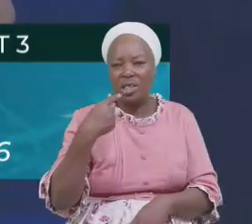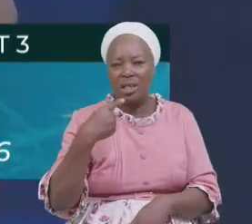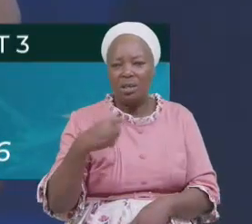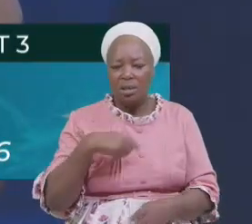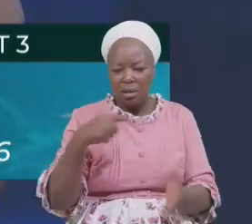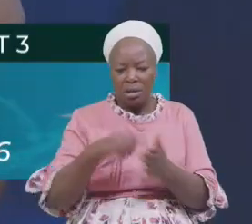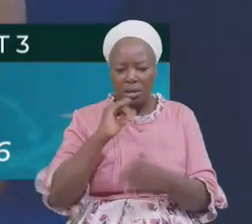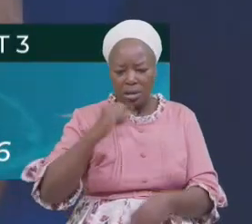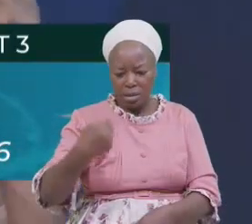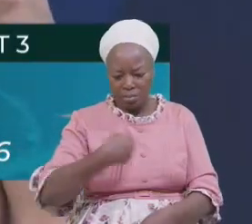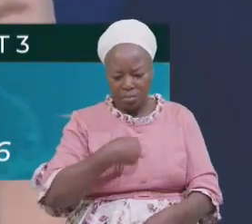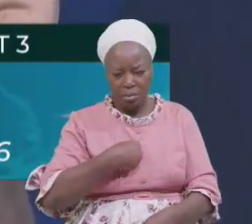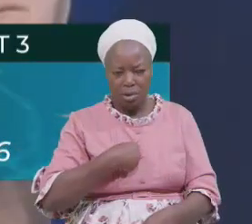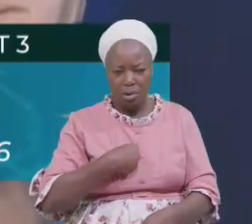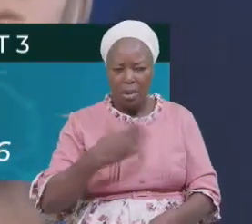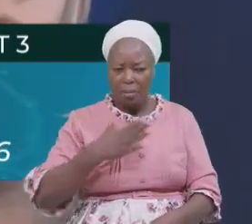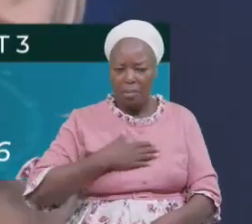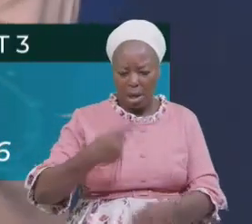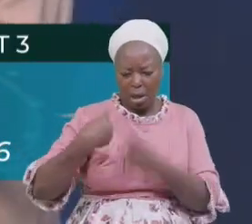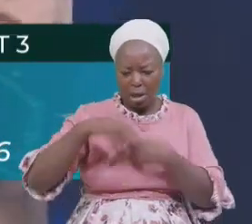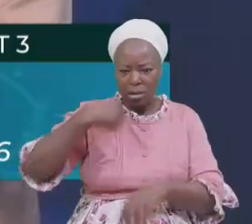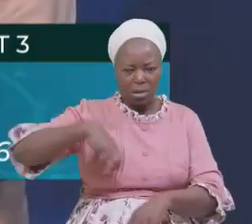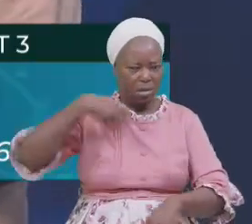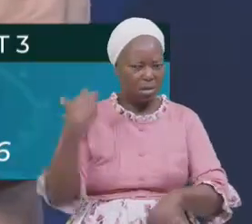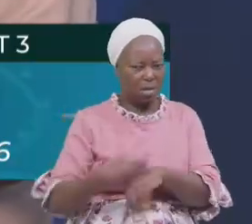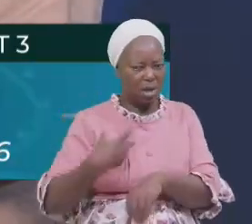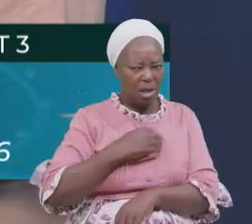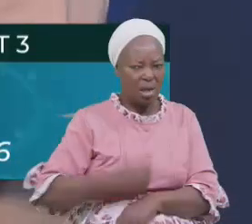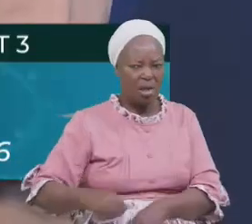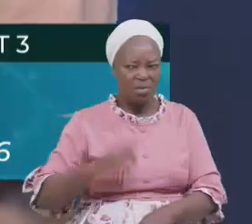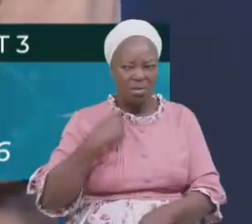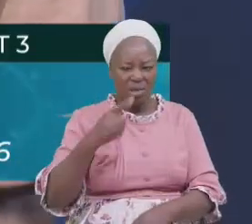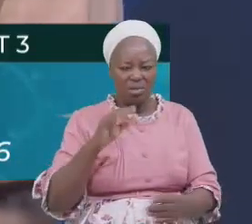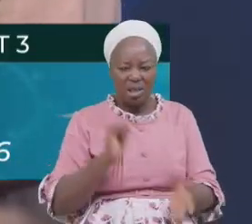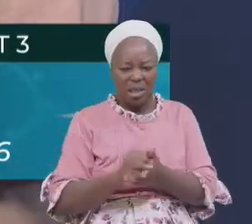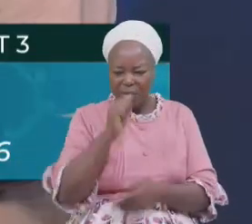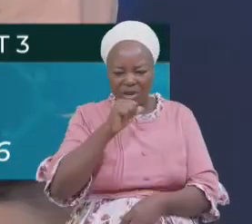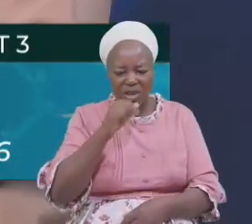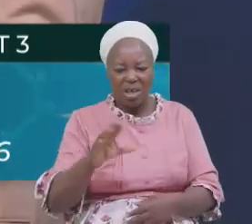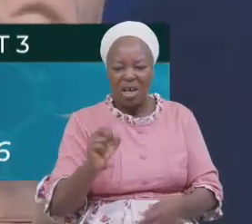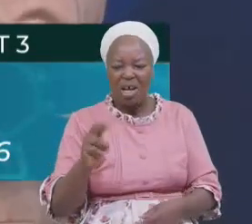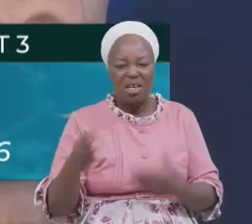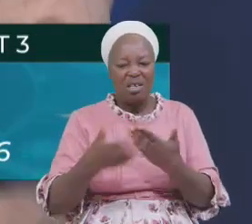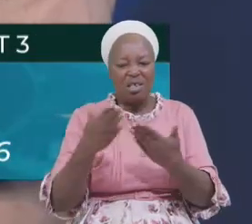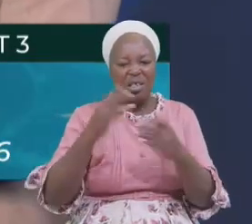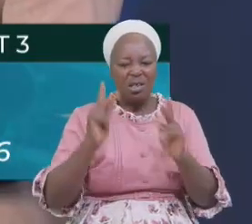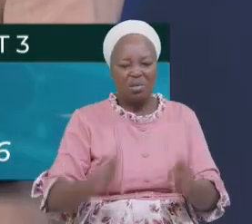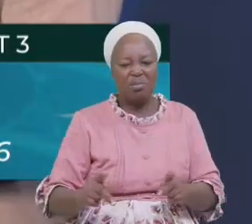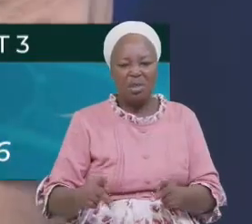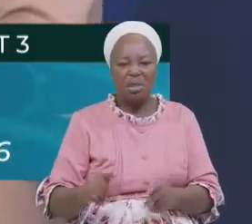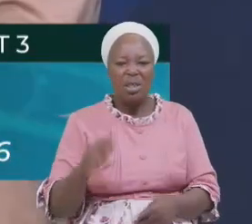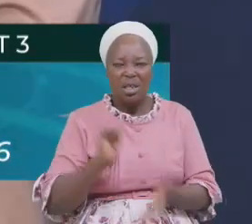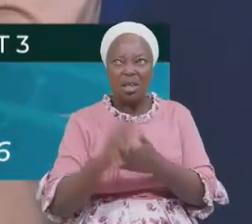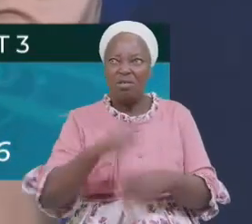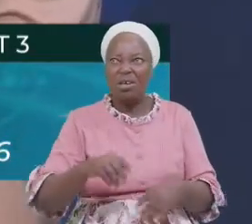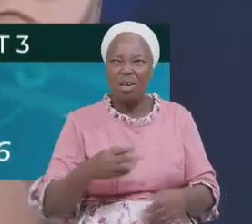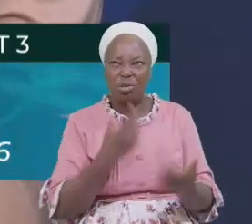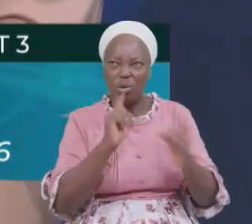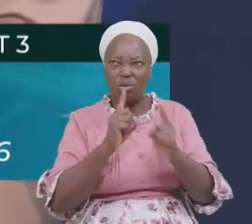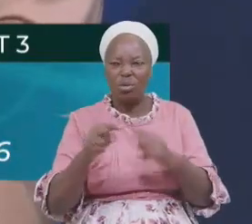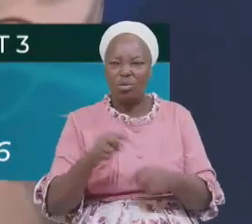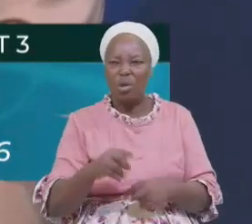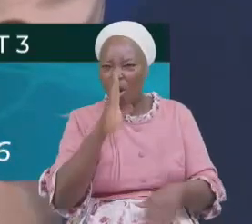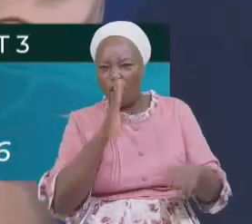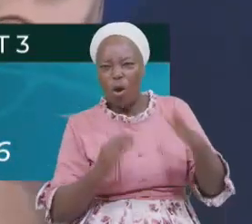am tough. And I'll prove to you I'm not an easy fellow you can handle. Humble me. That's going